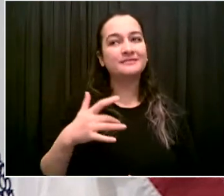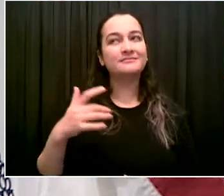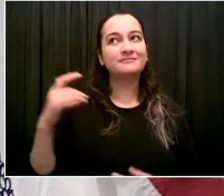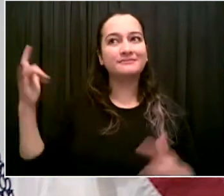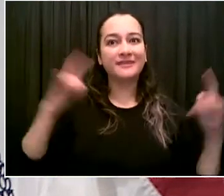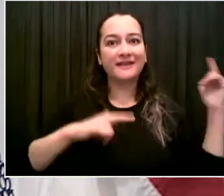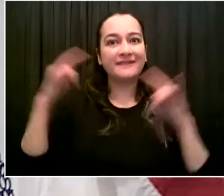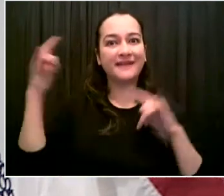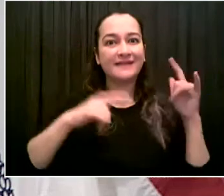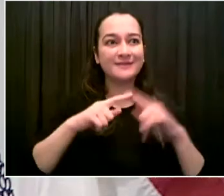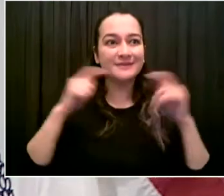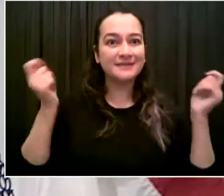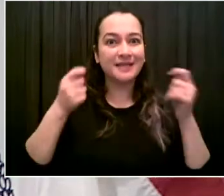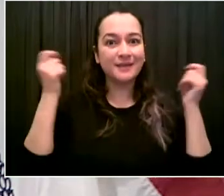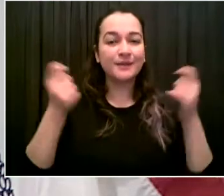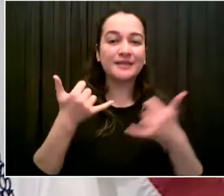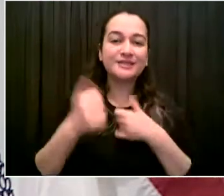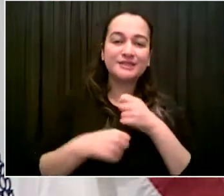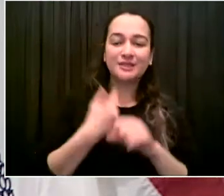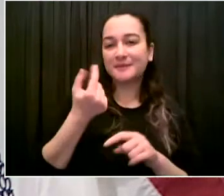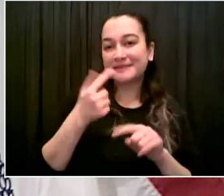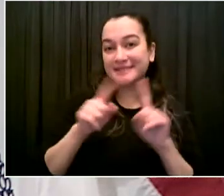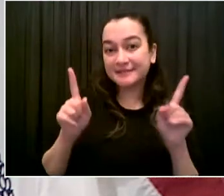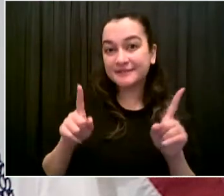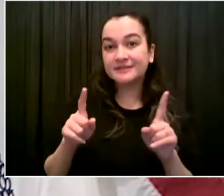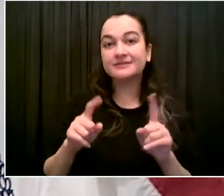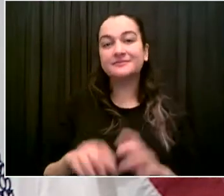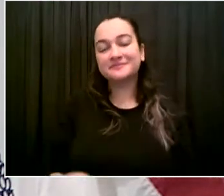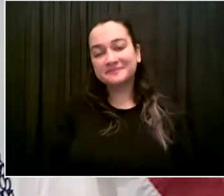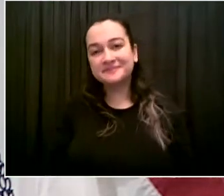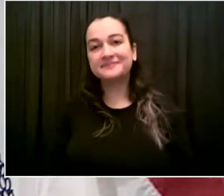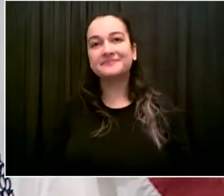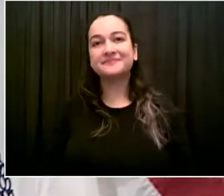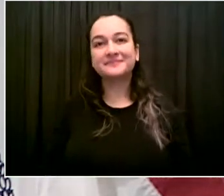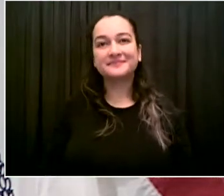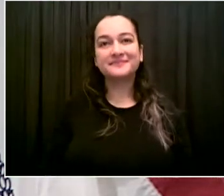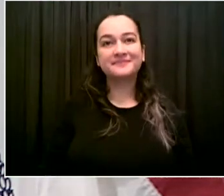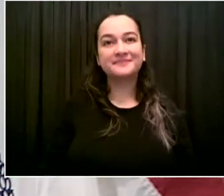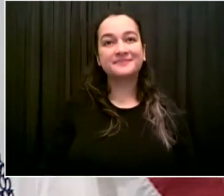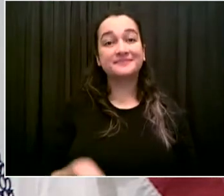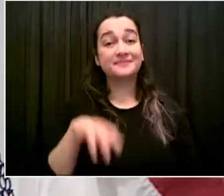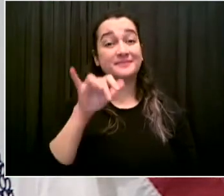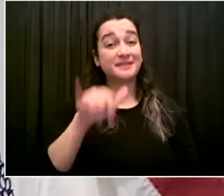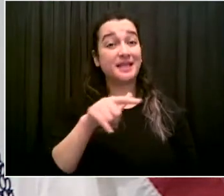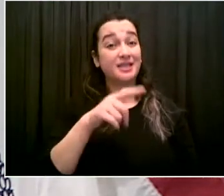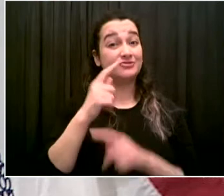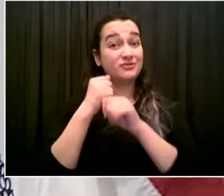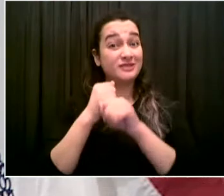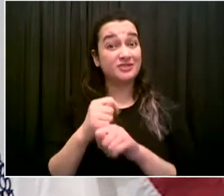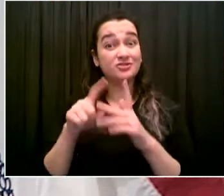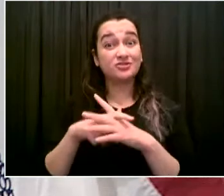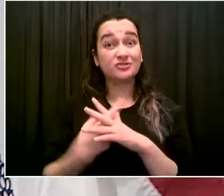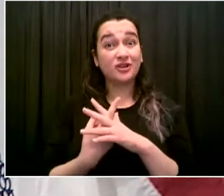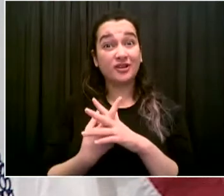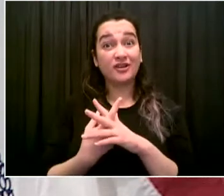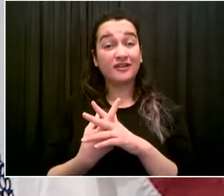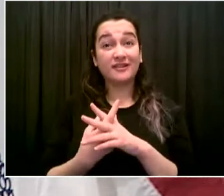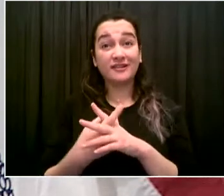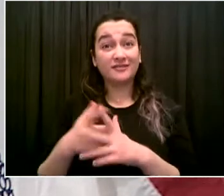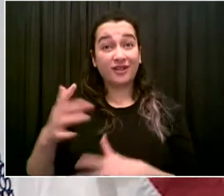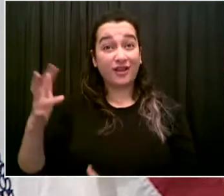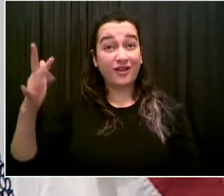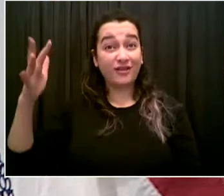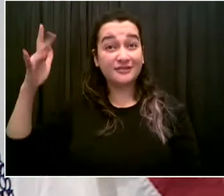of years to when the parade was started, even before the Declaration of Independence. And the contribution of Irish Americans has